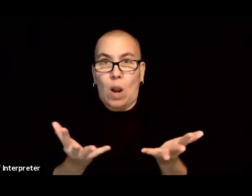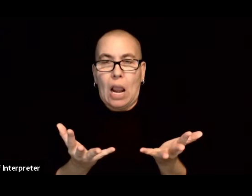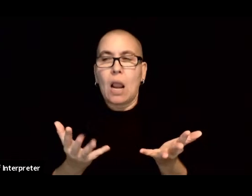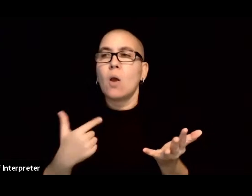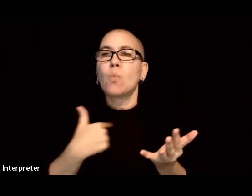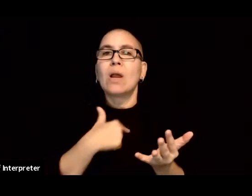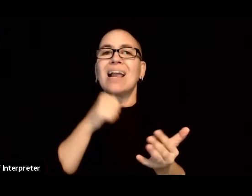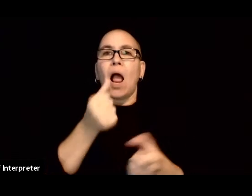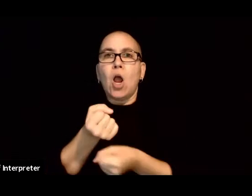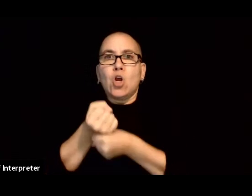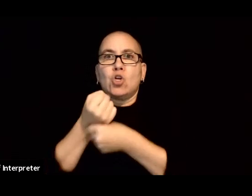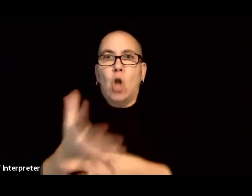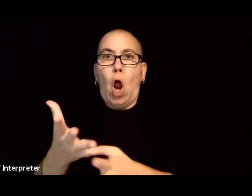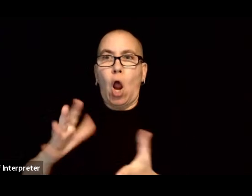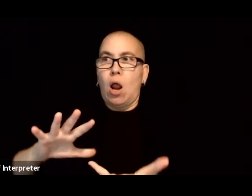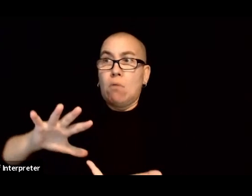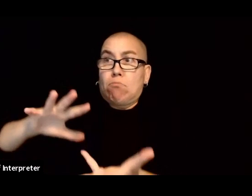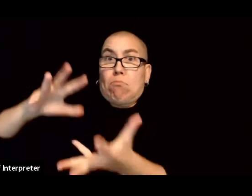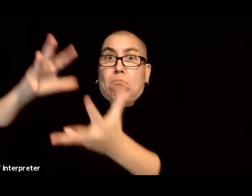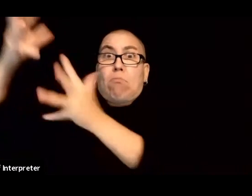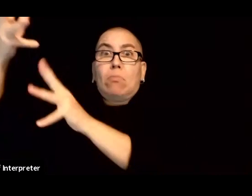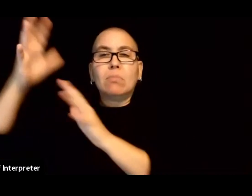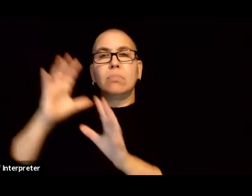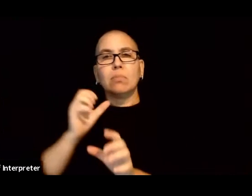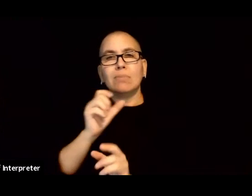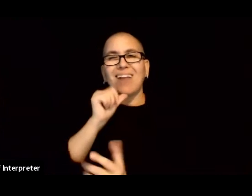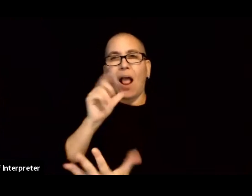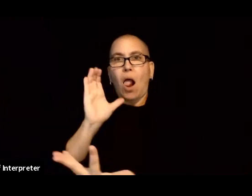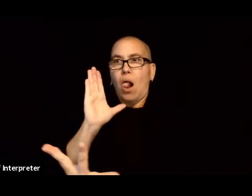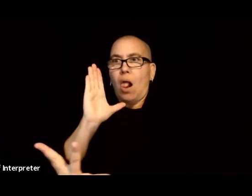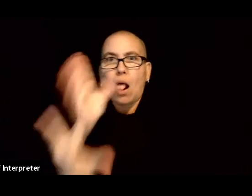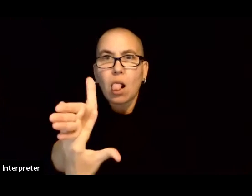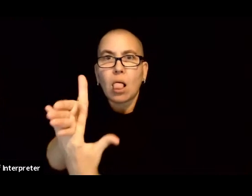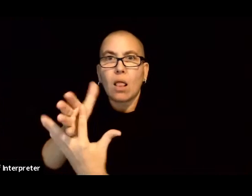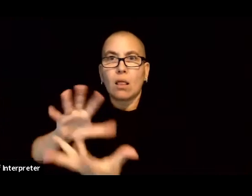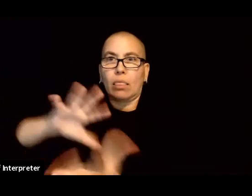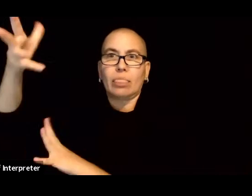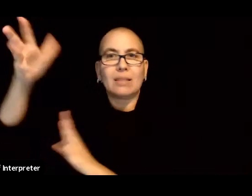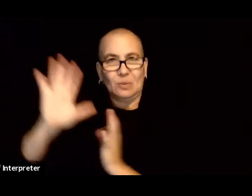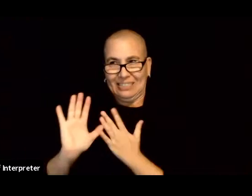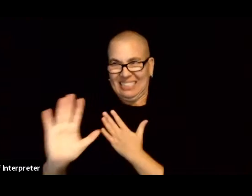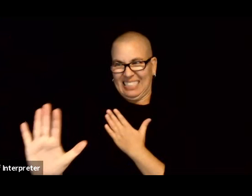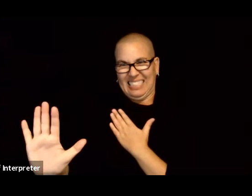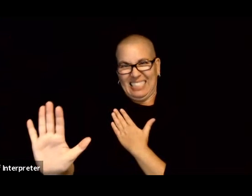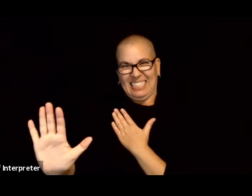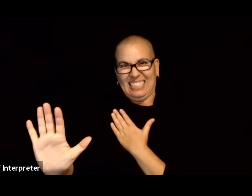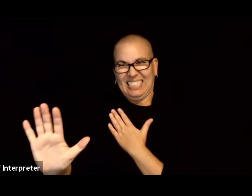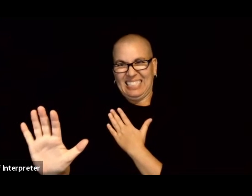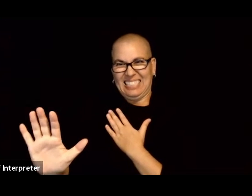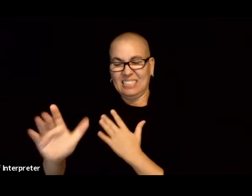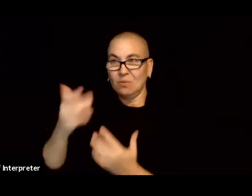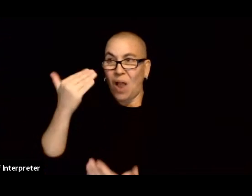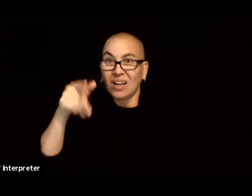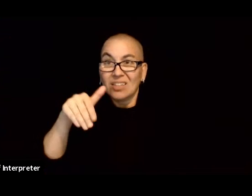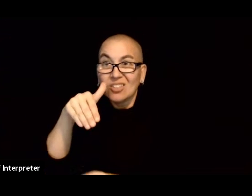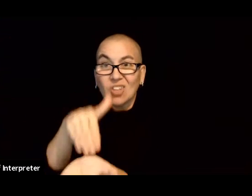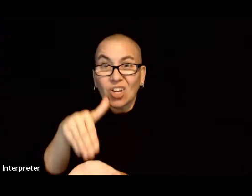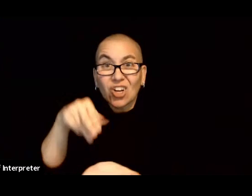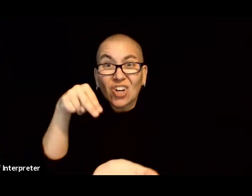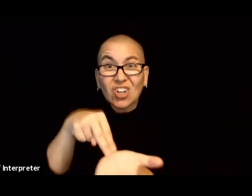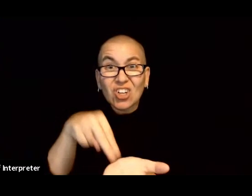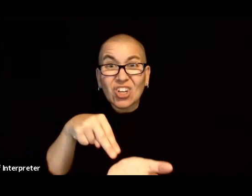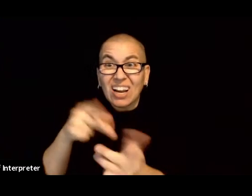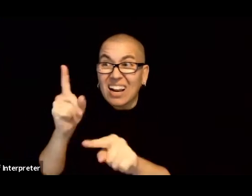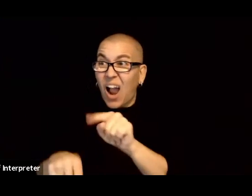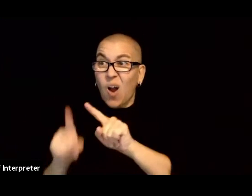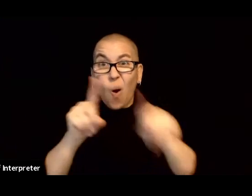because community spread is impacting healthcare workers. And then just as a point of detail, in terms of the